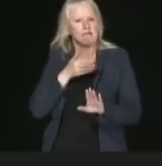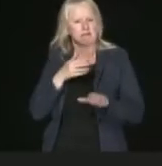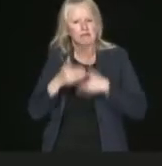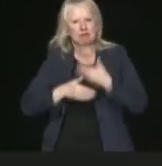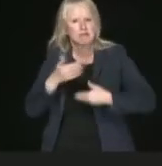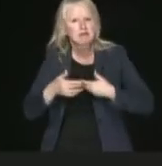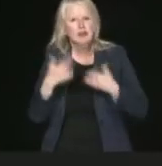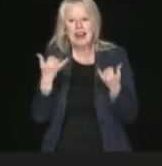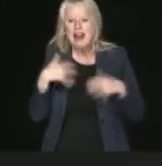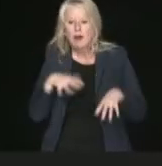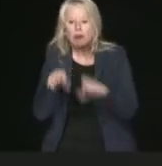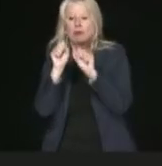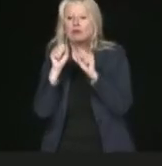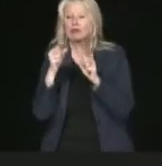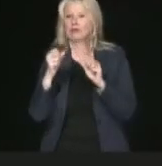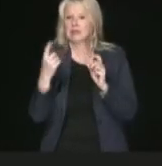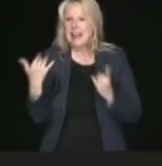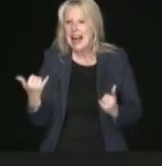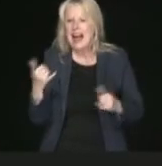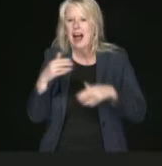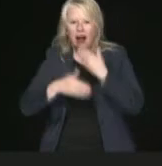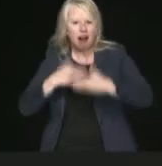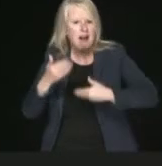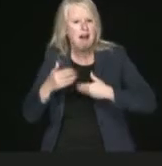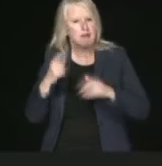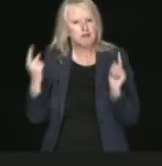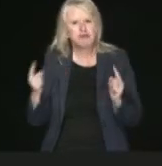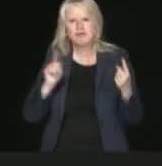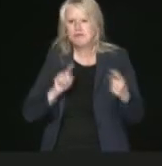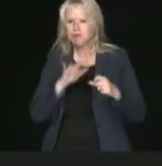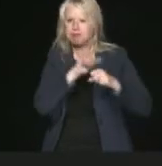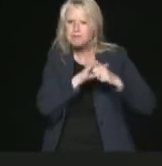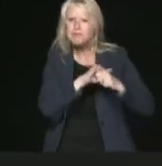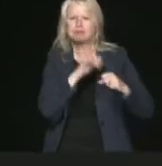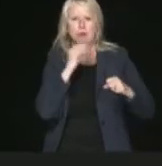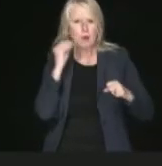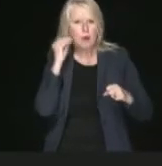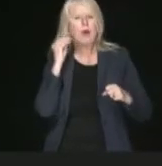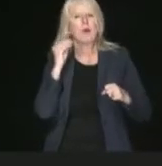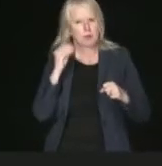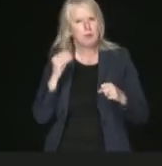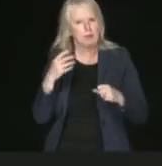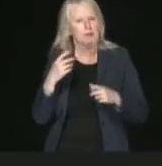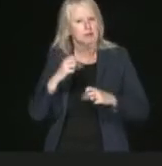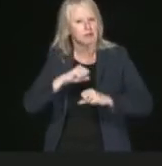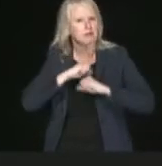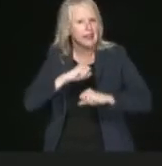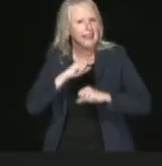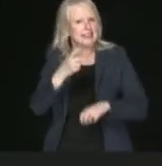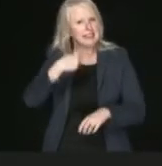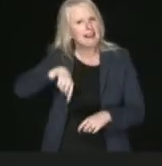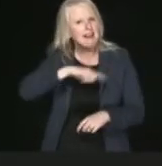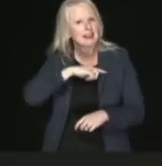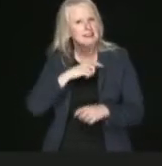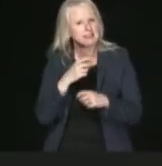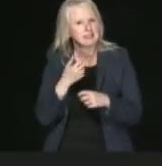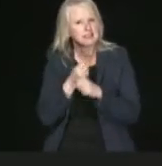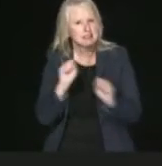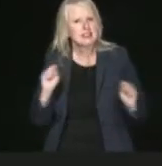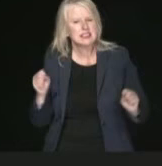we're taking right now, the significant measures that we're in right now, are keeping us, we are